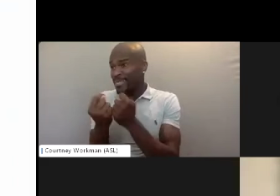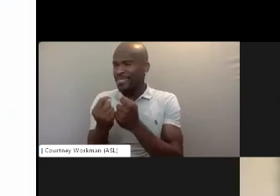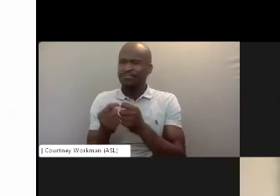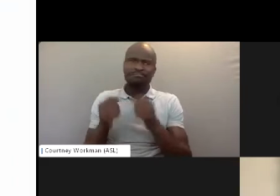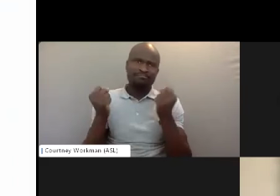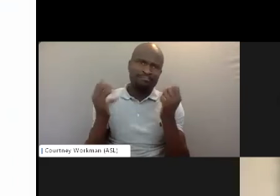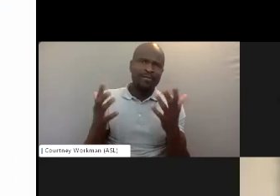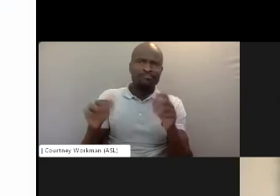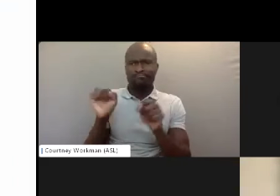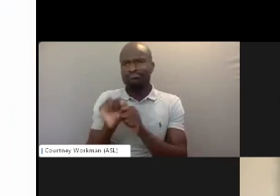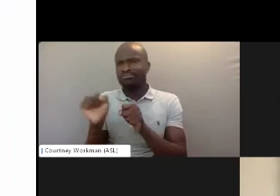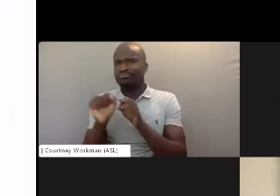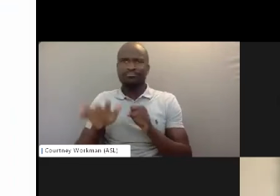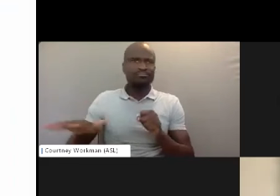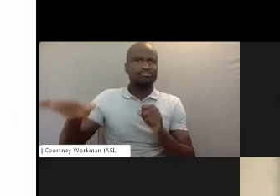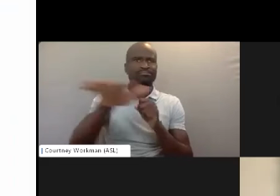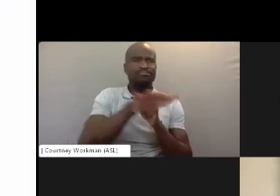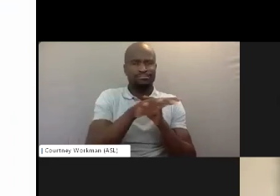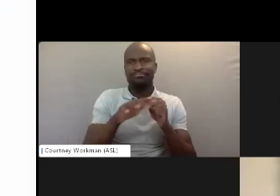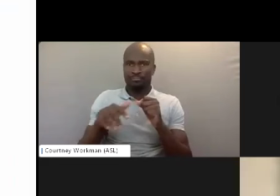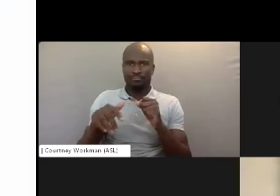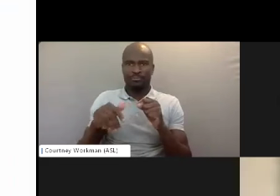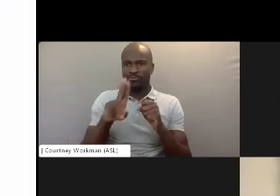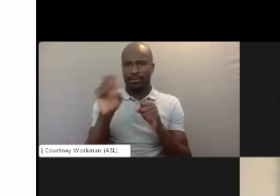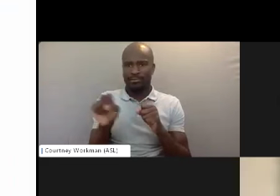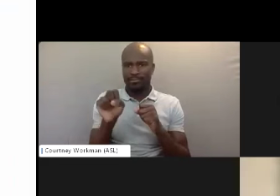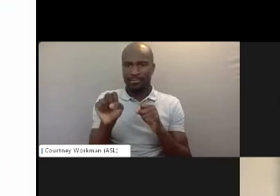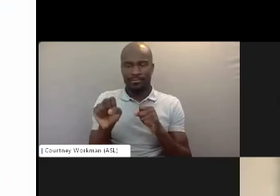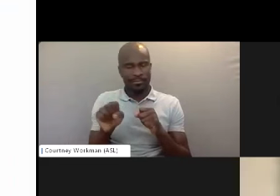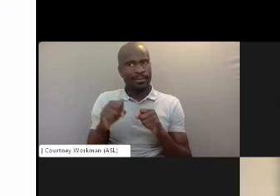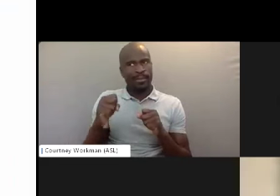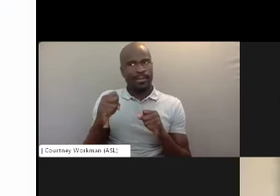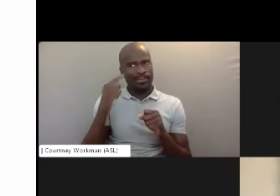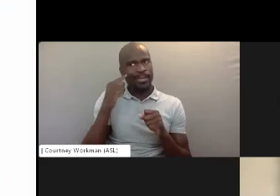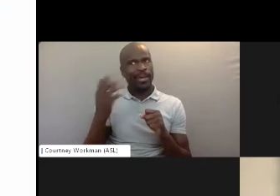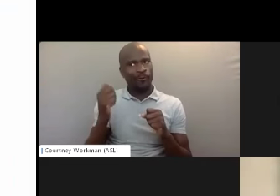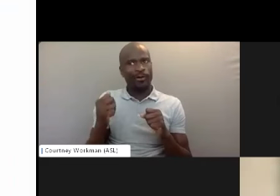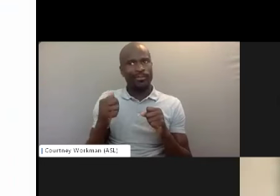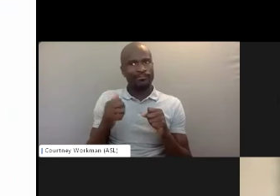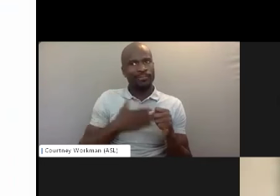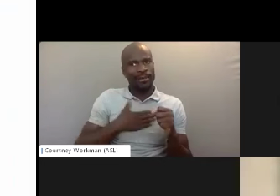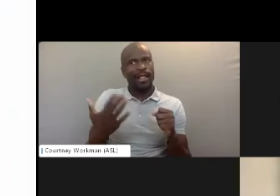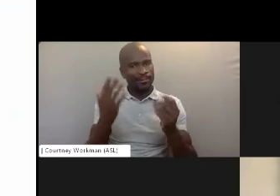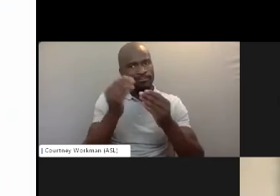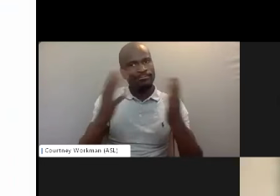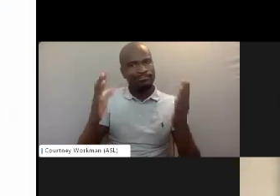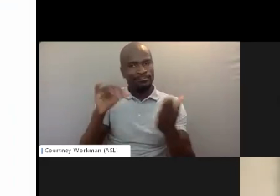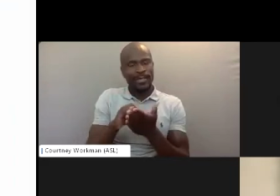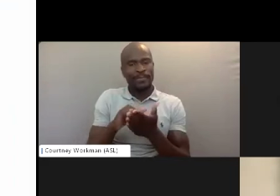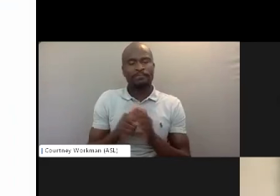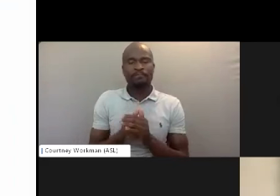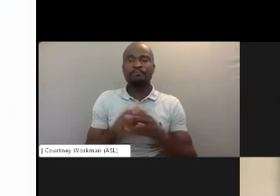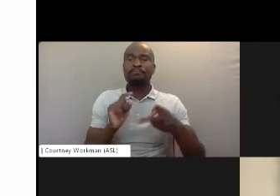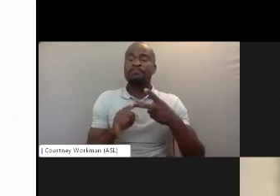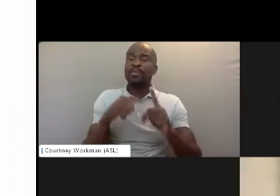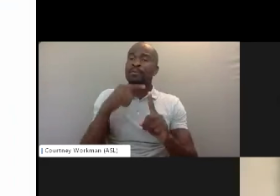the United States. And I think that's just something that we really want to make sure we acknowledge publicly. And I also really appreciate the information that you